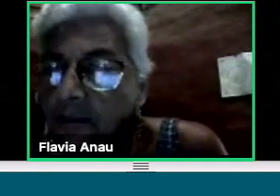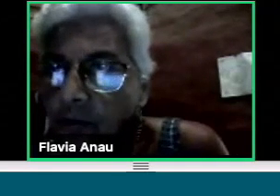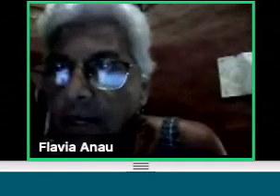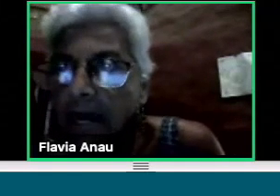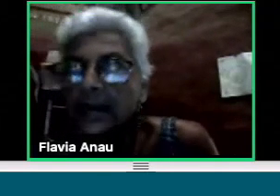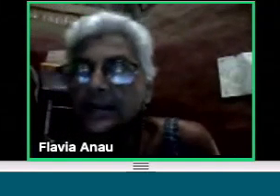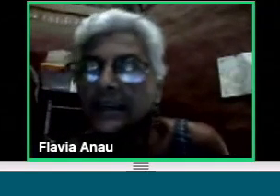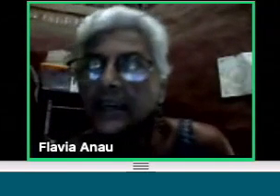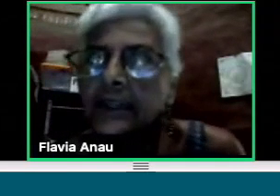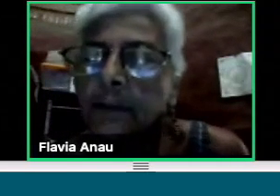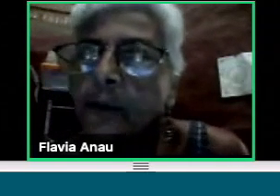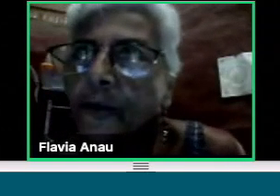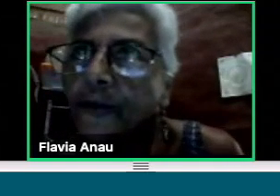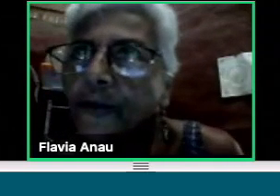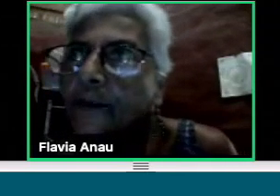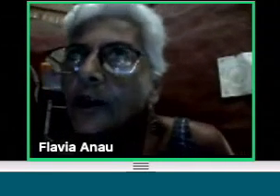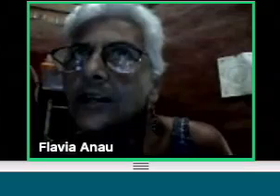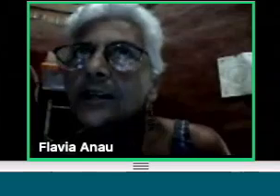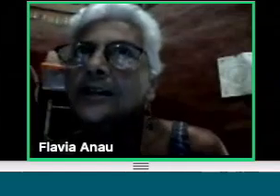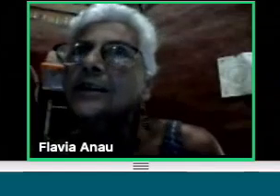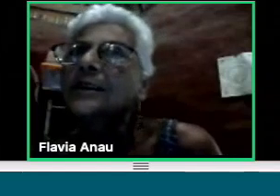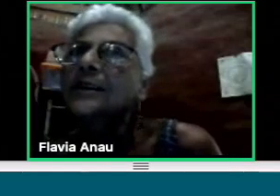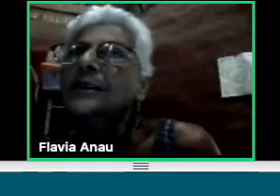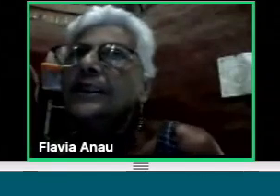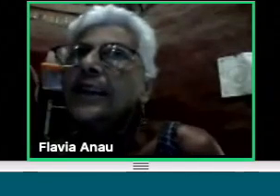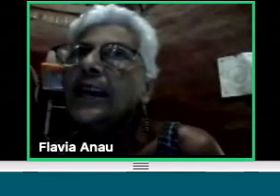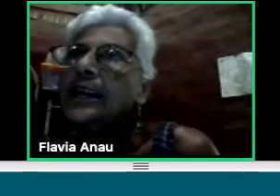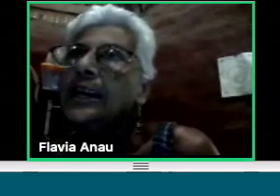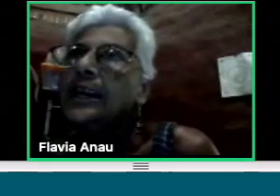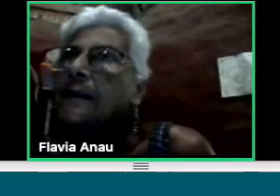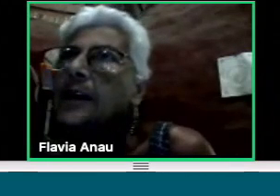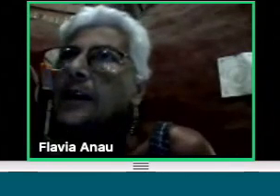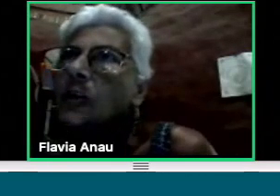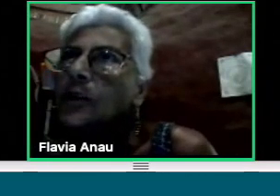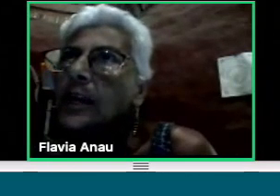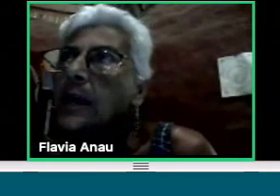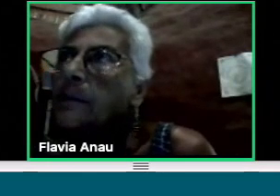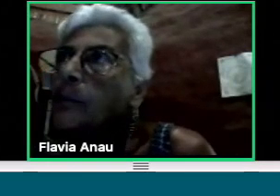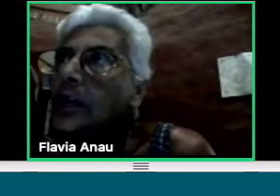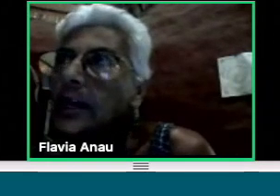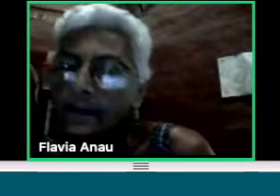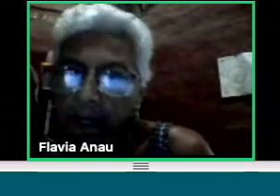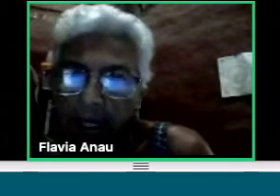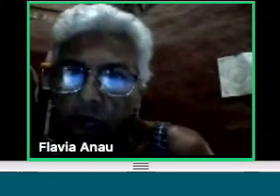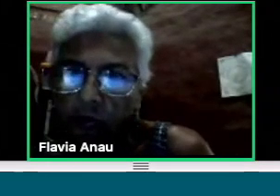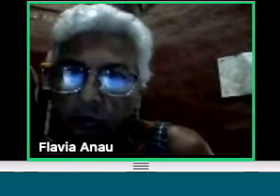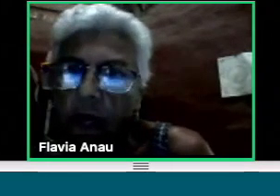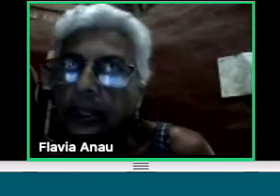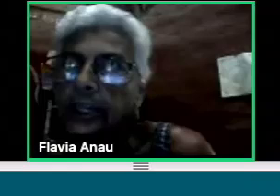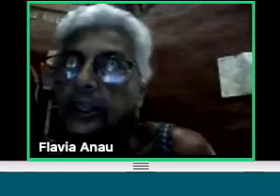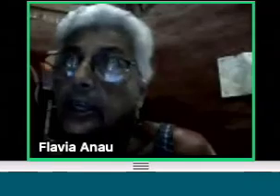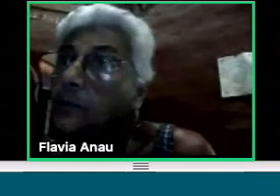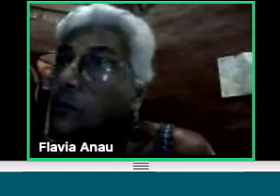a local level, regional and national level. Next, please, that has to do with